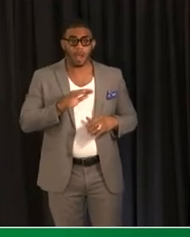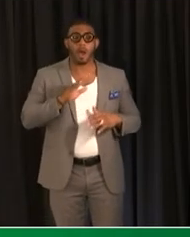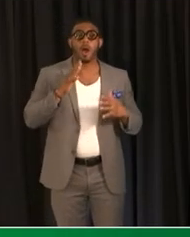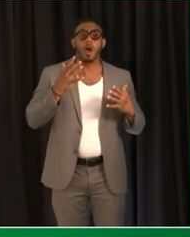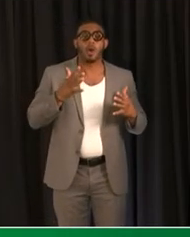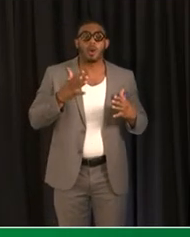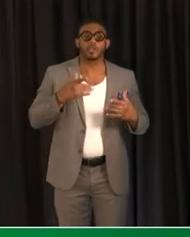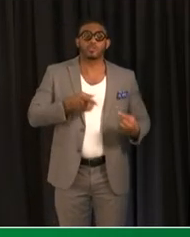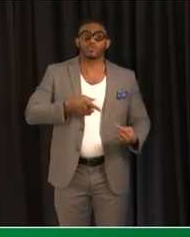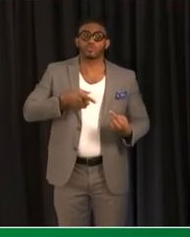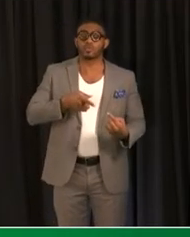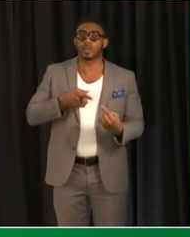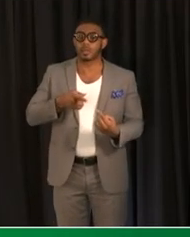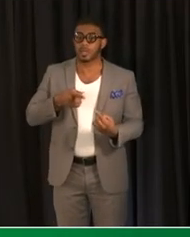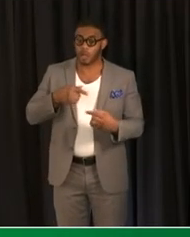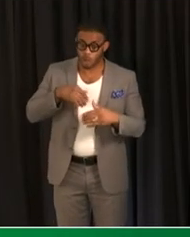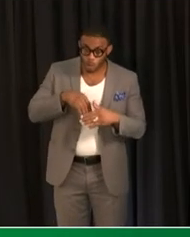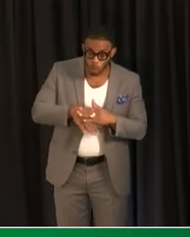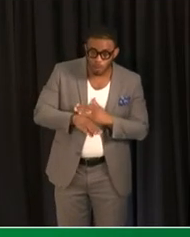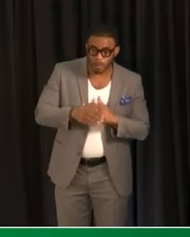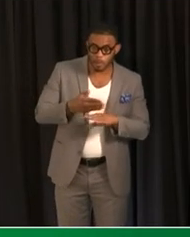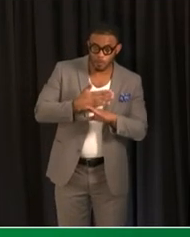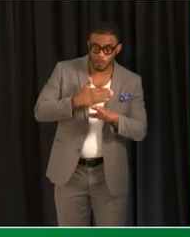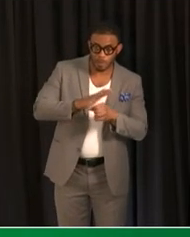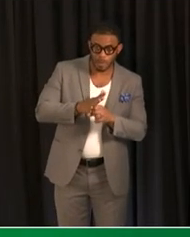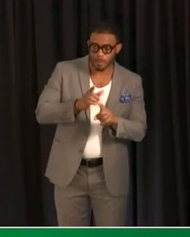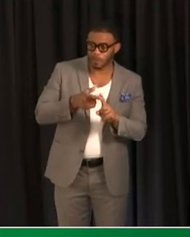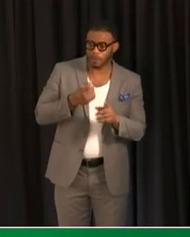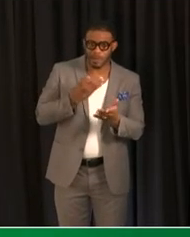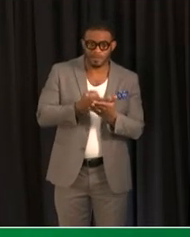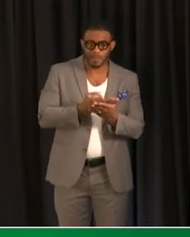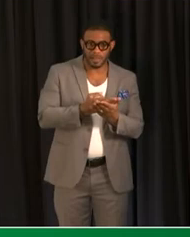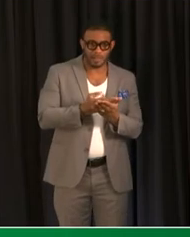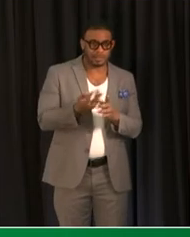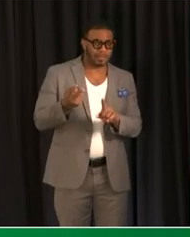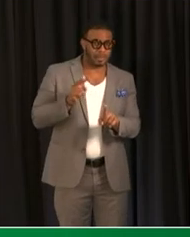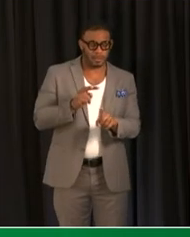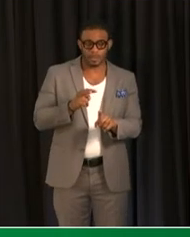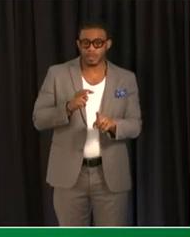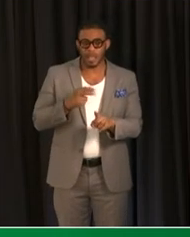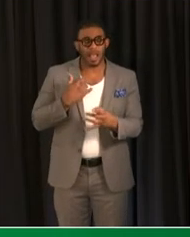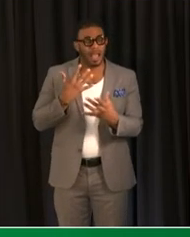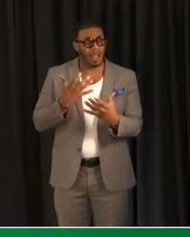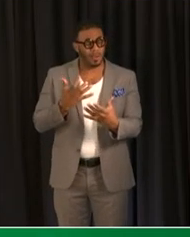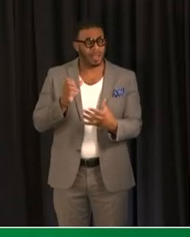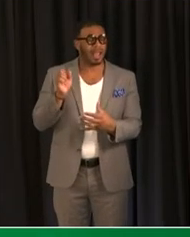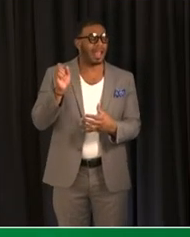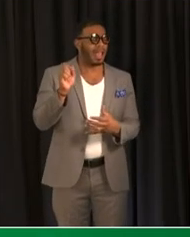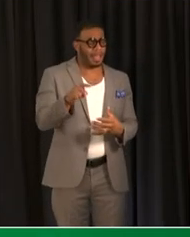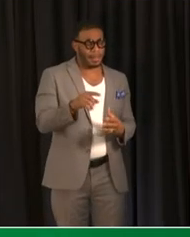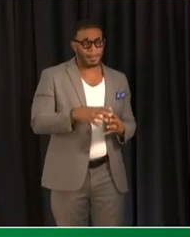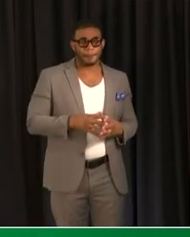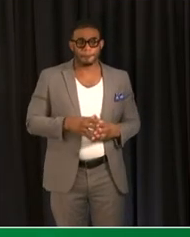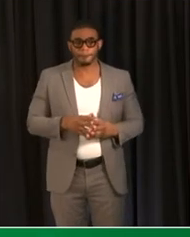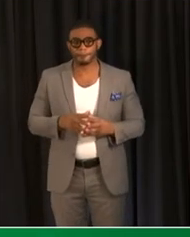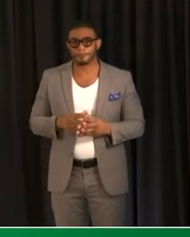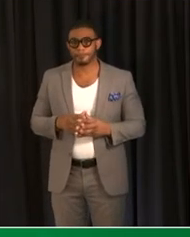are already struggling going into the pandemic from a financial standpoint. So I wanted to